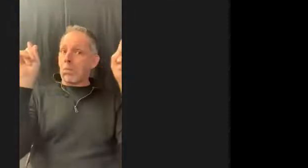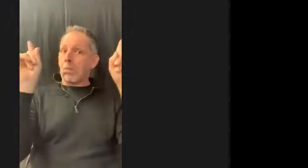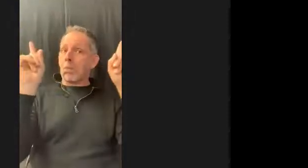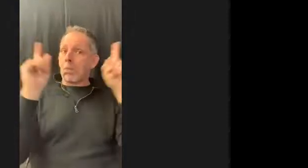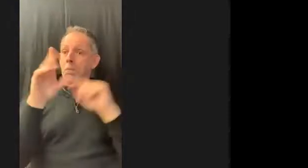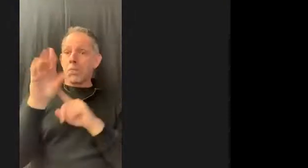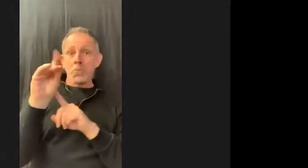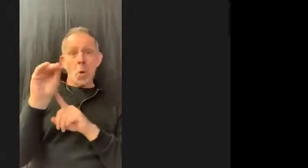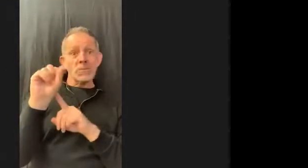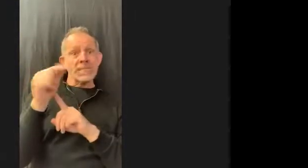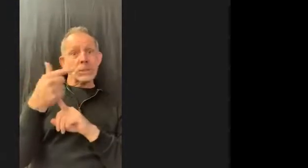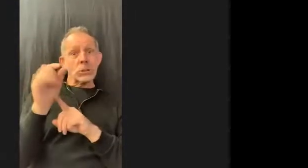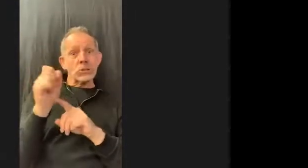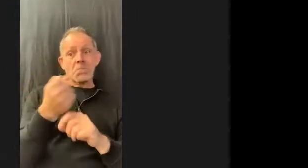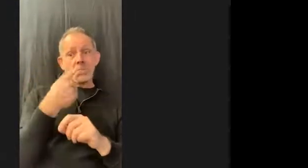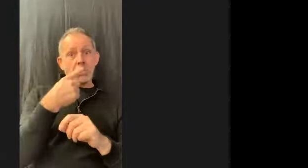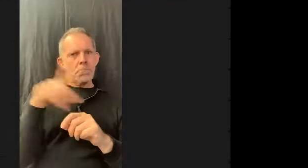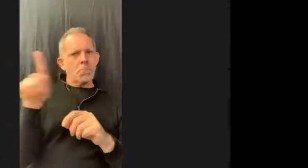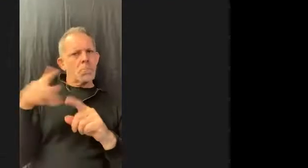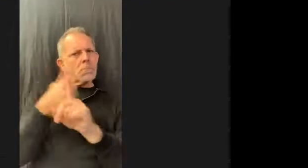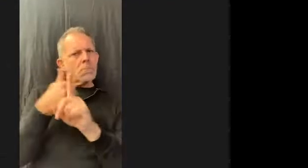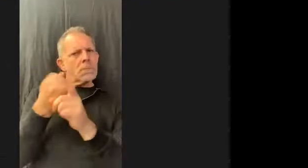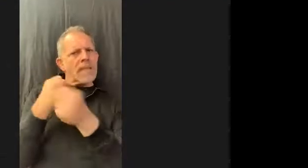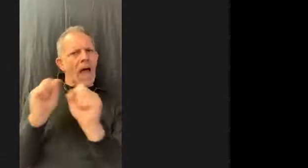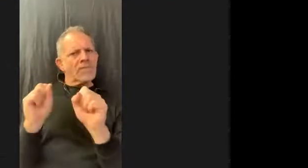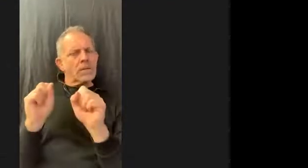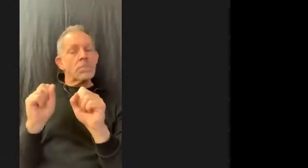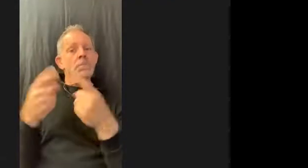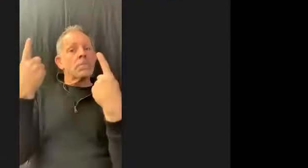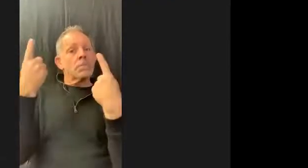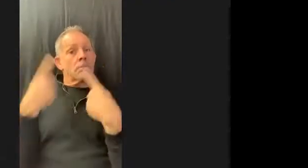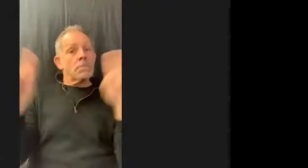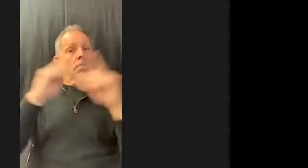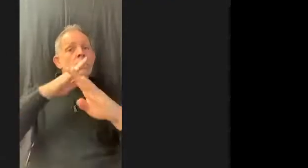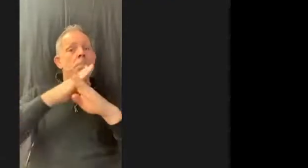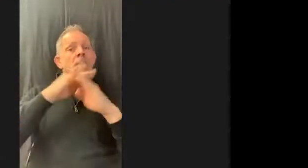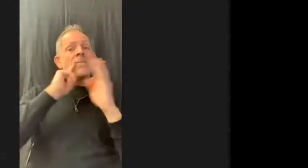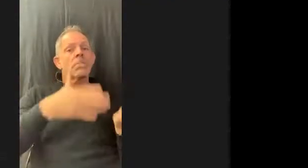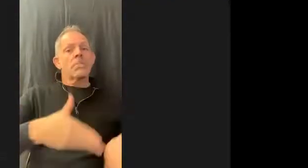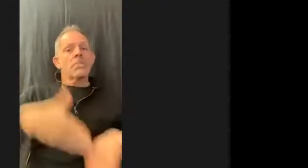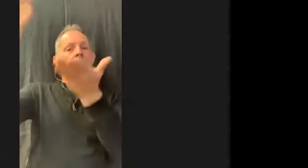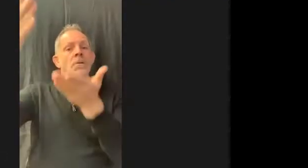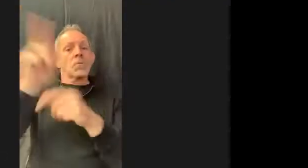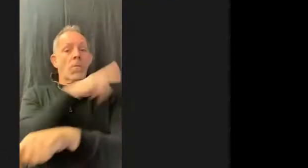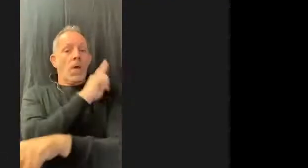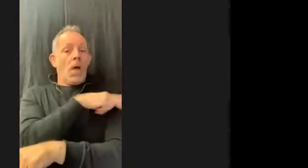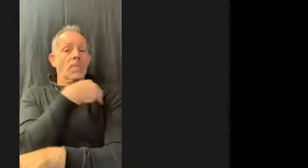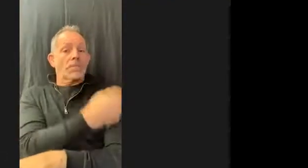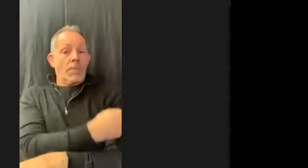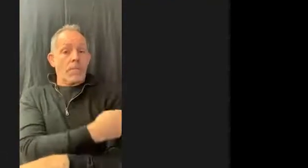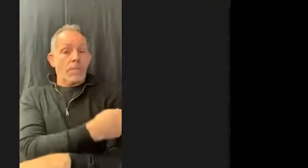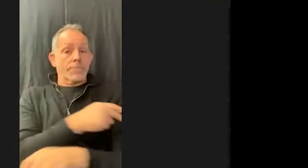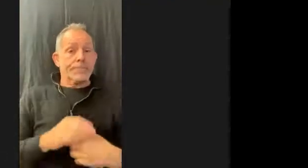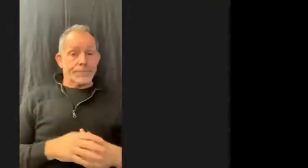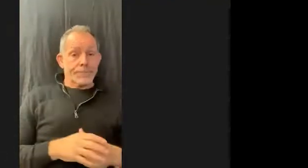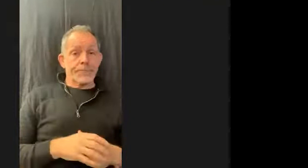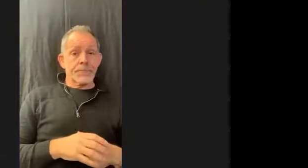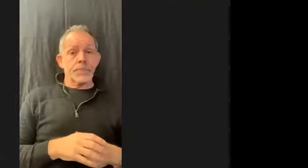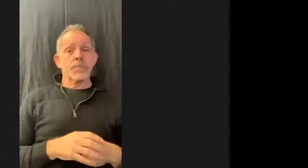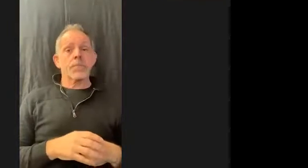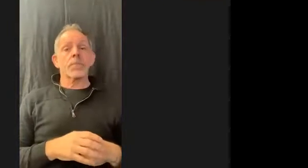effective at reducing carriage of the COVID virus in the nasal cavity, and it